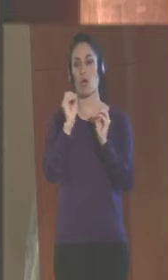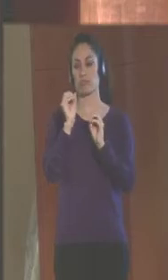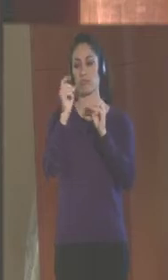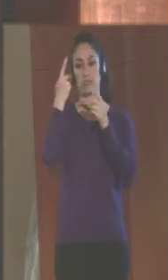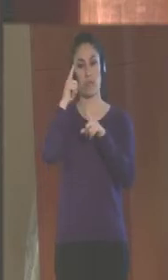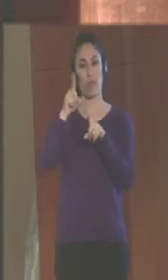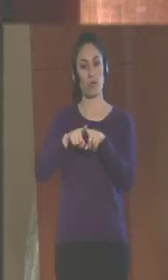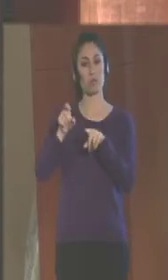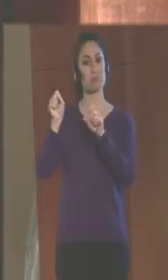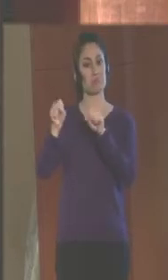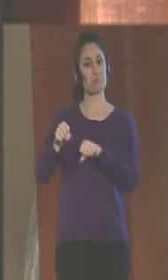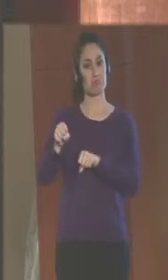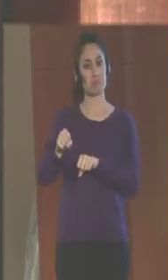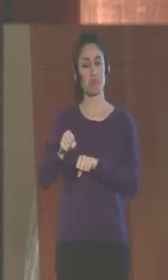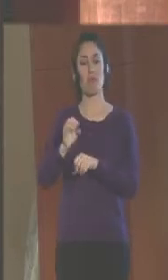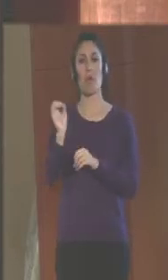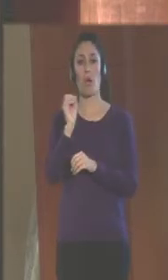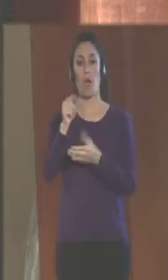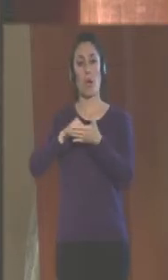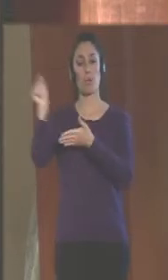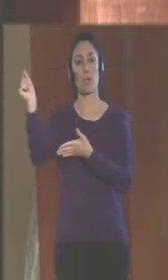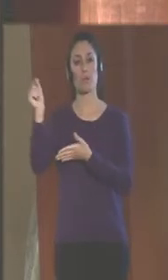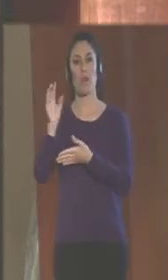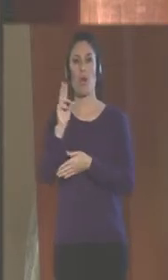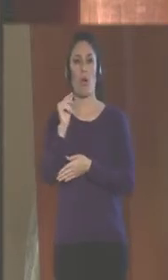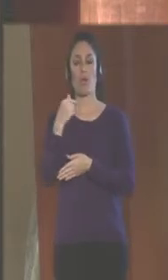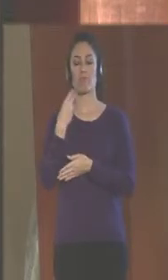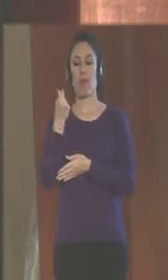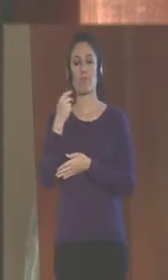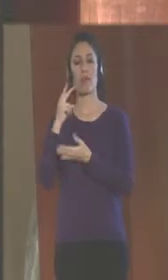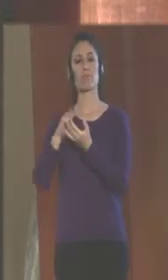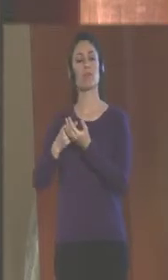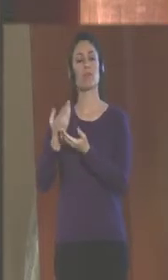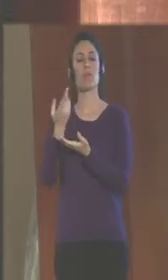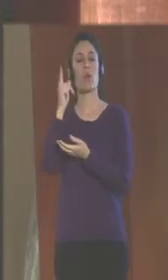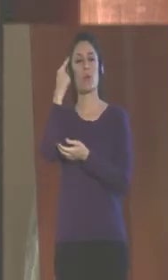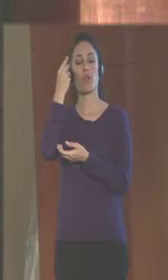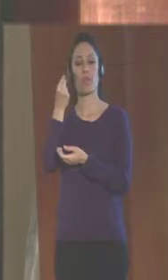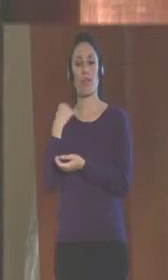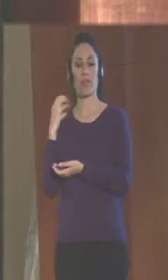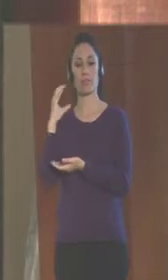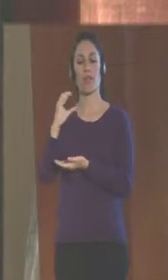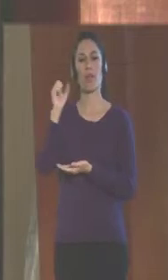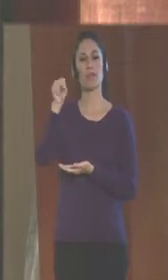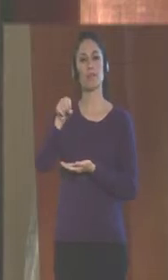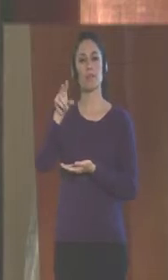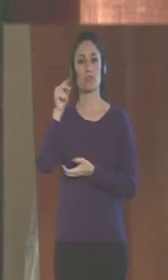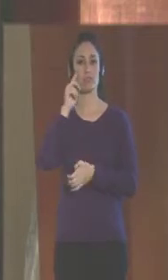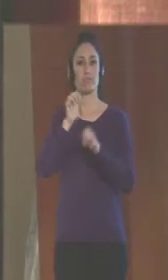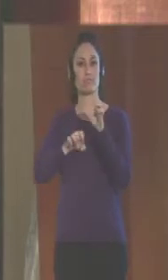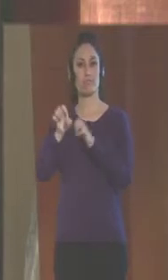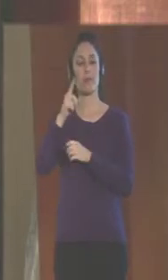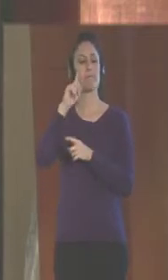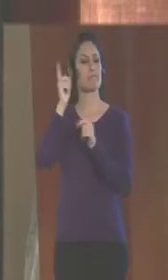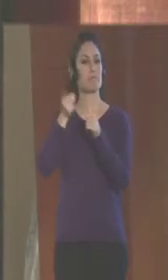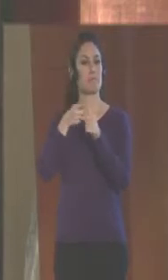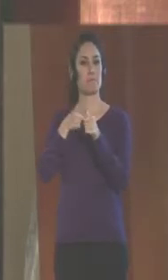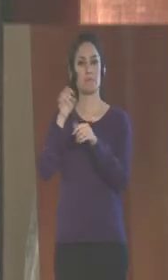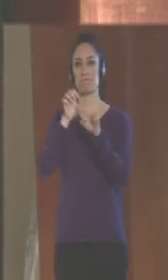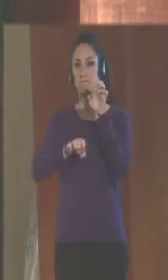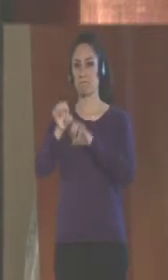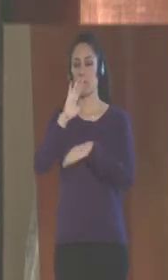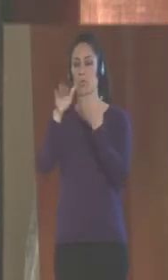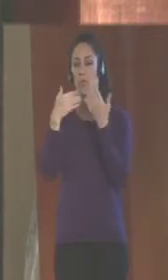which associations are ad hoc or are convenient, to be authorized. And so